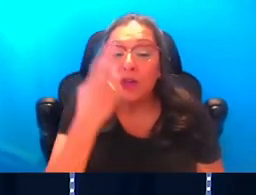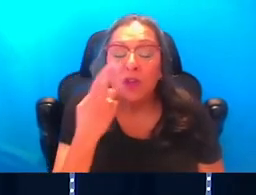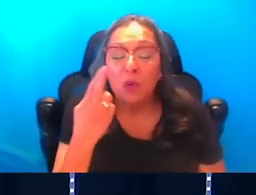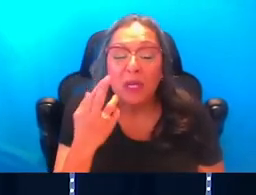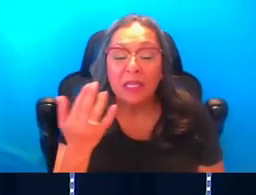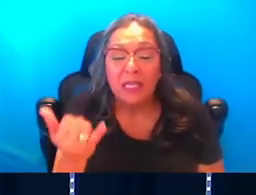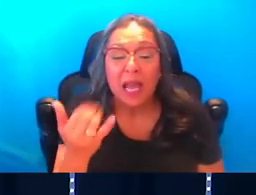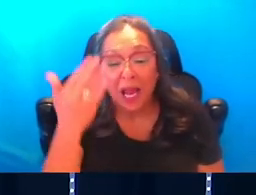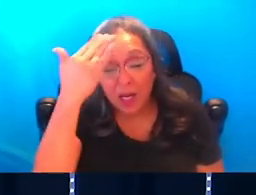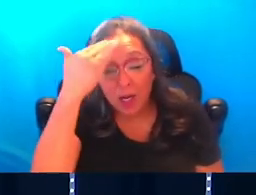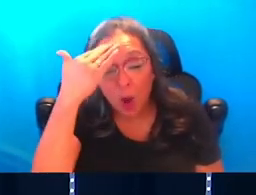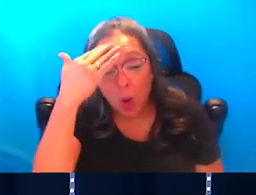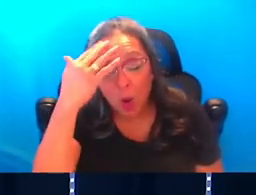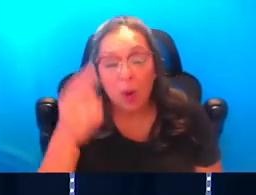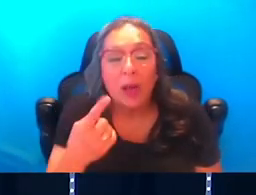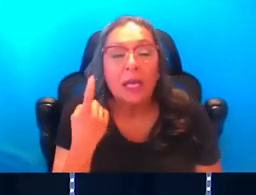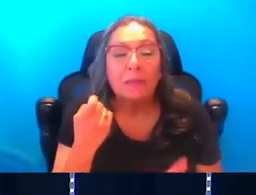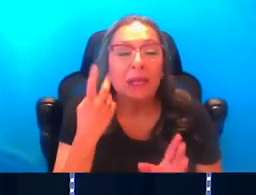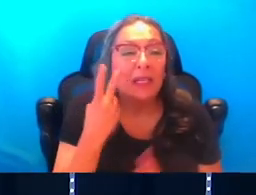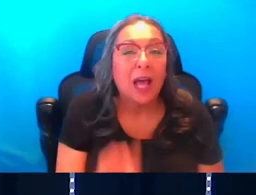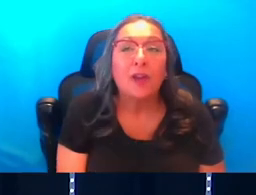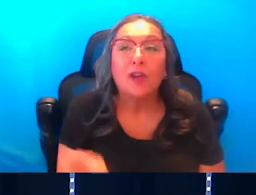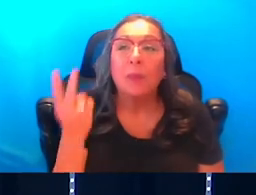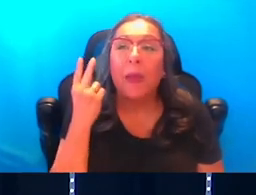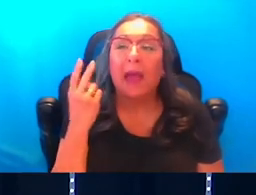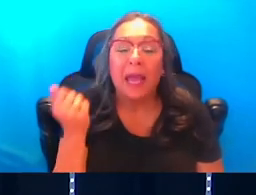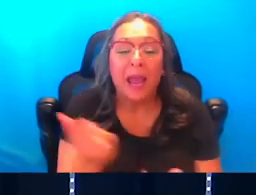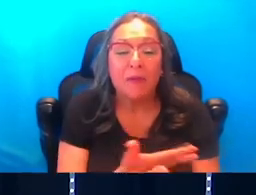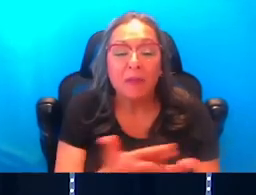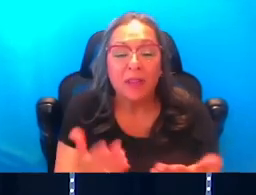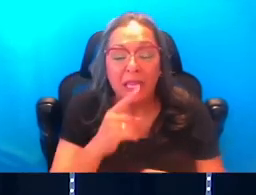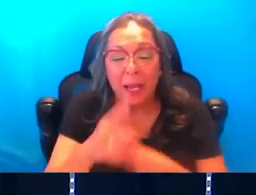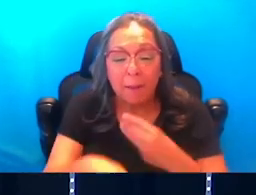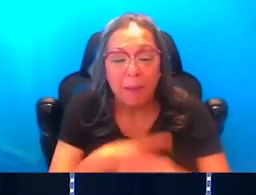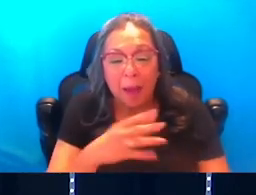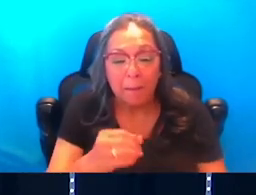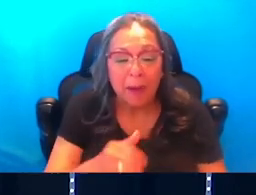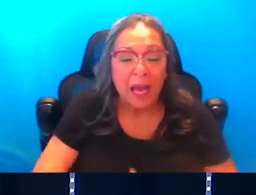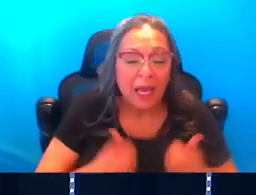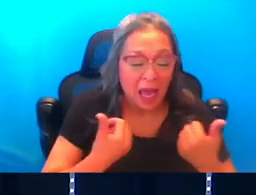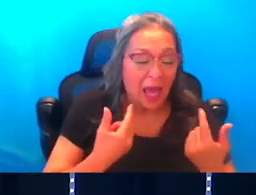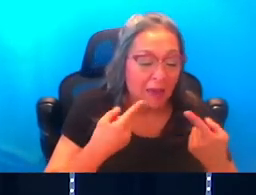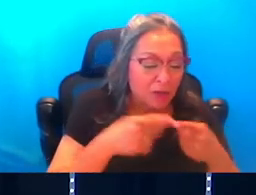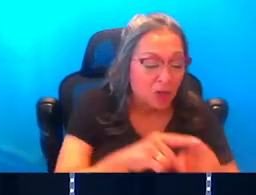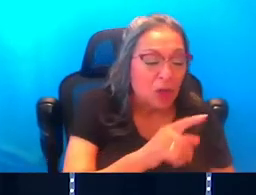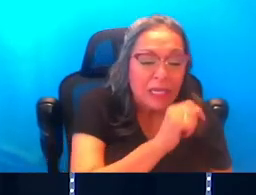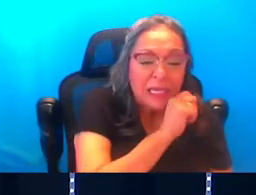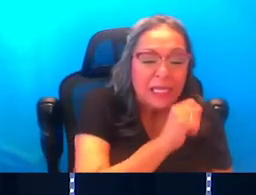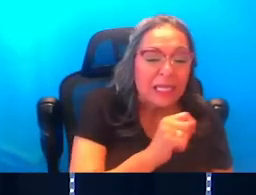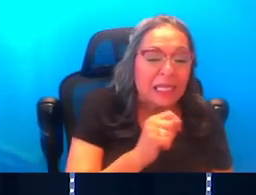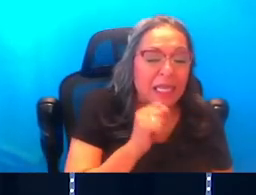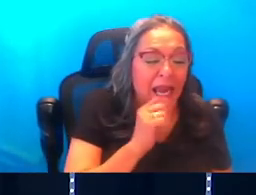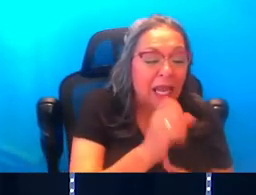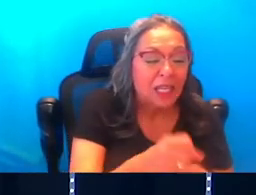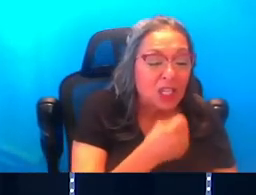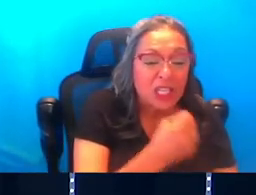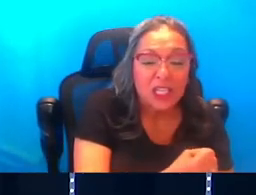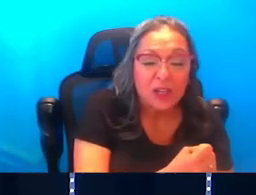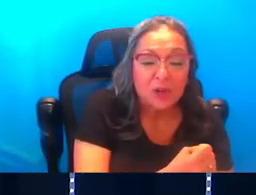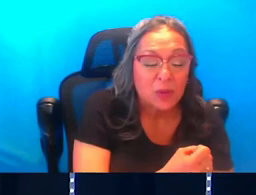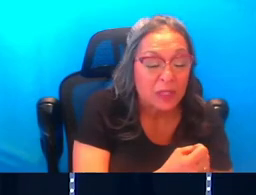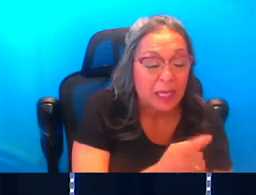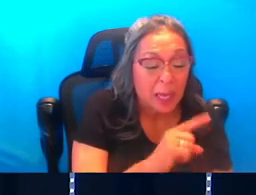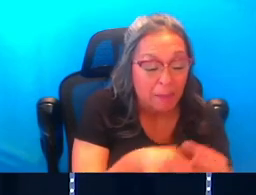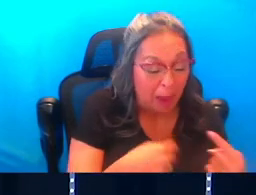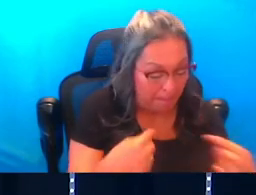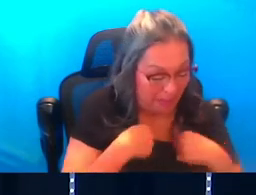on it now and know that, is because everything about my life during those teen years was all about me, and it was all about, like, I